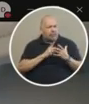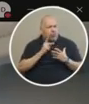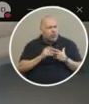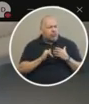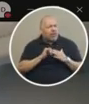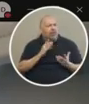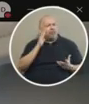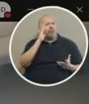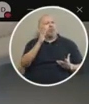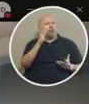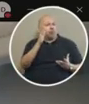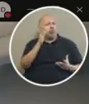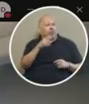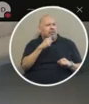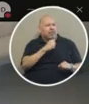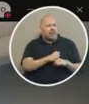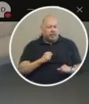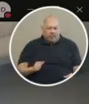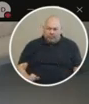it for future years?